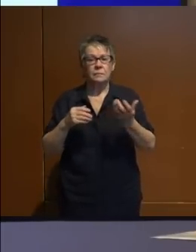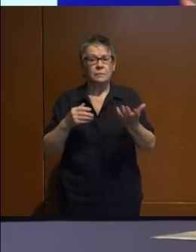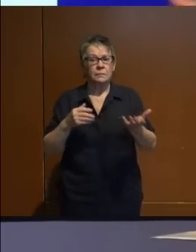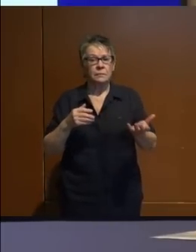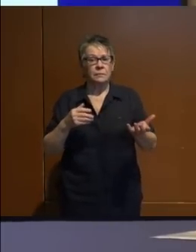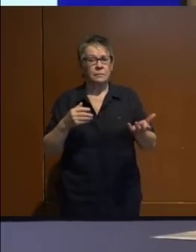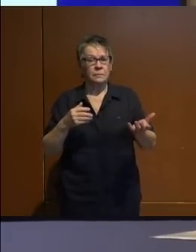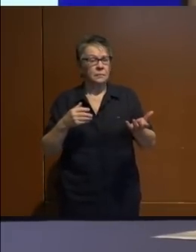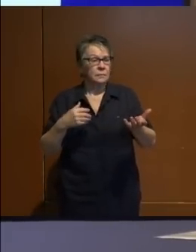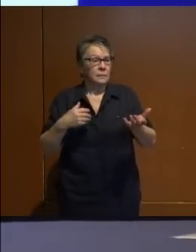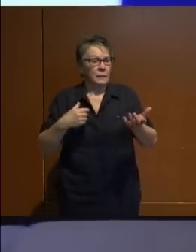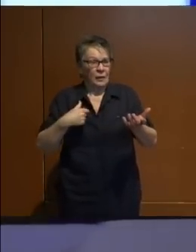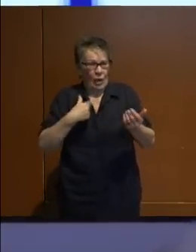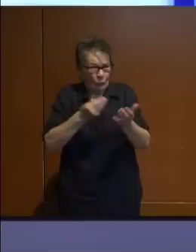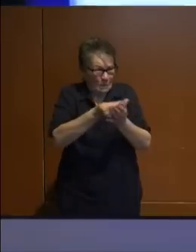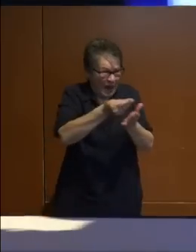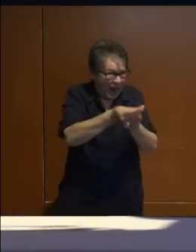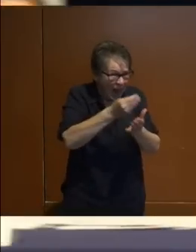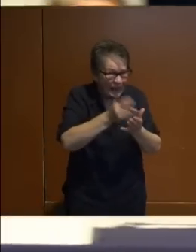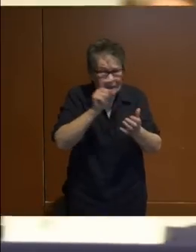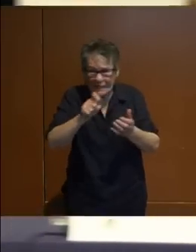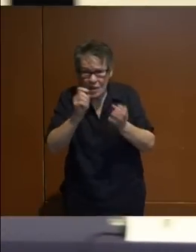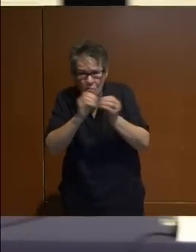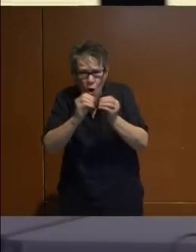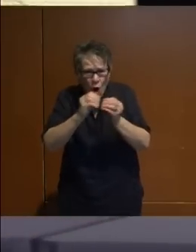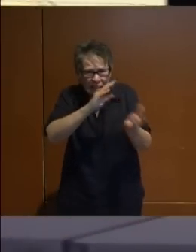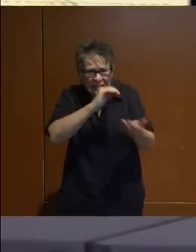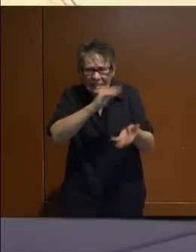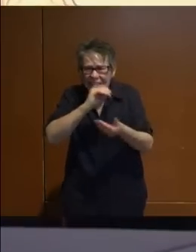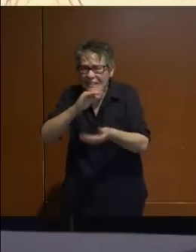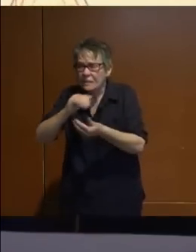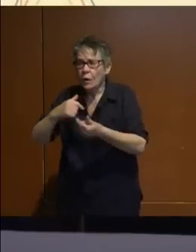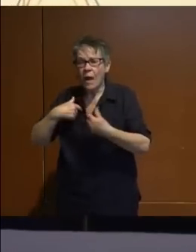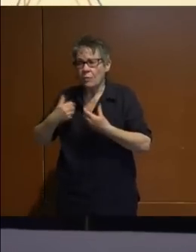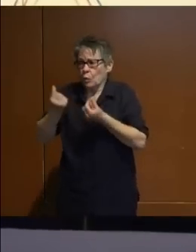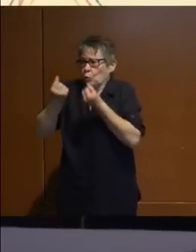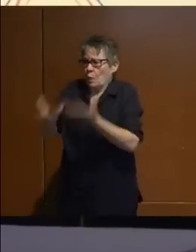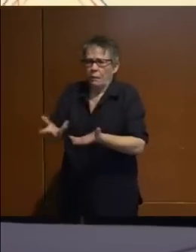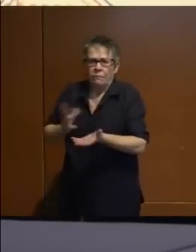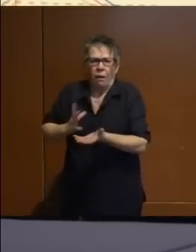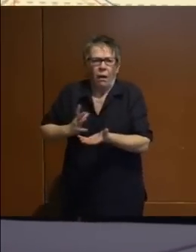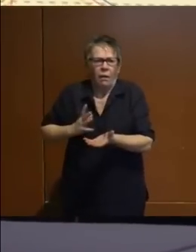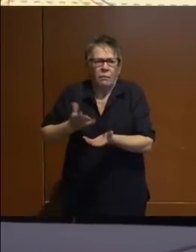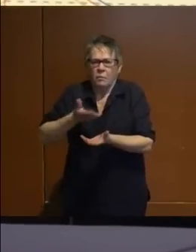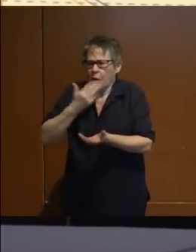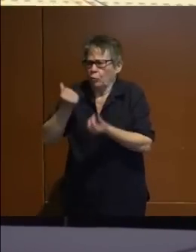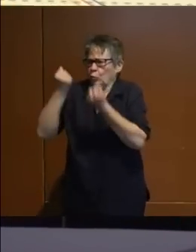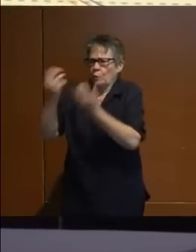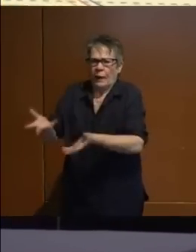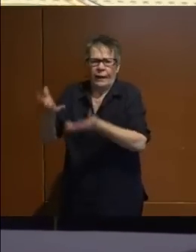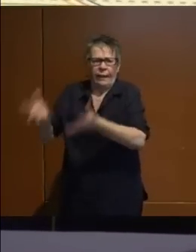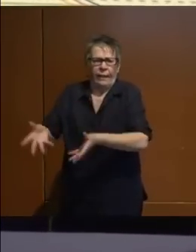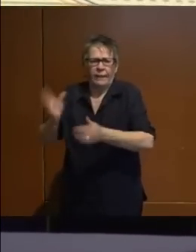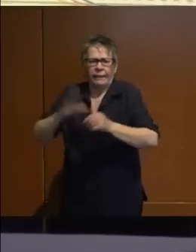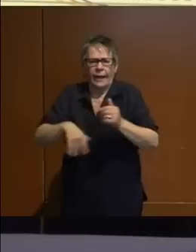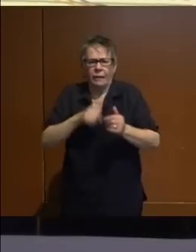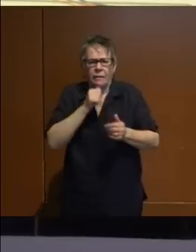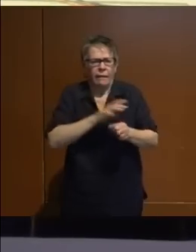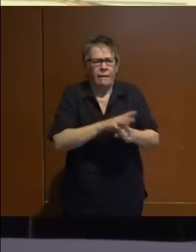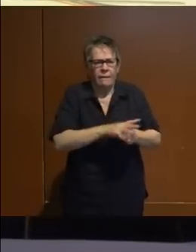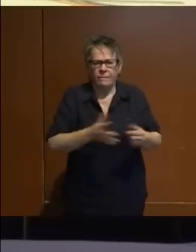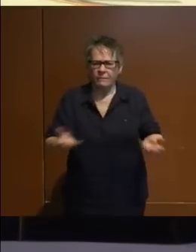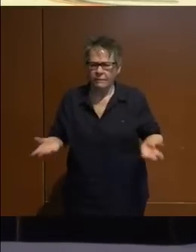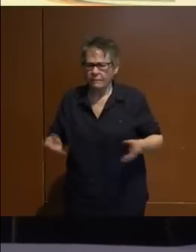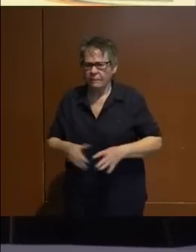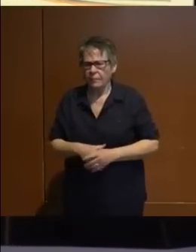with. Please. Yeah, just on the vents, what we're saying is we want to move from 2,000 critical care beds to 4,000, and we want every